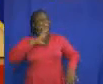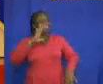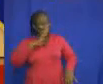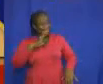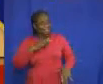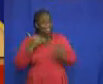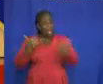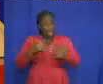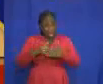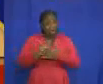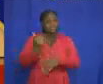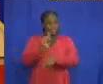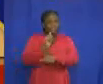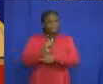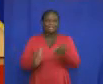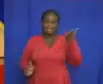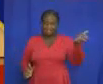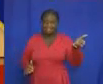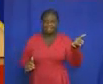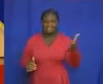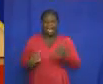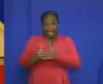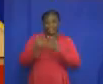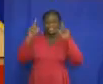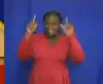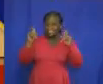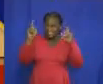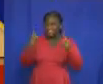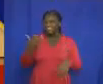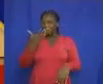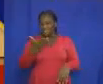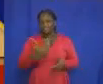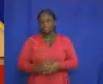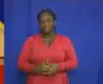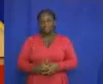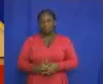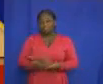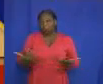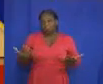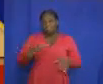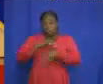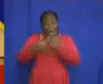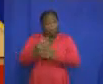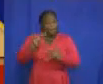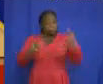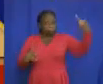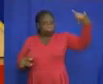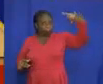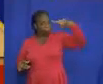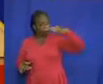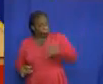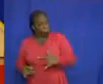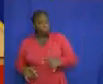and specificity of the testing regime there. All arriving passengers who